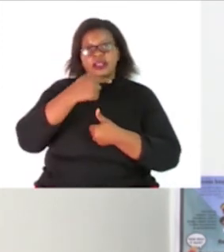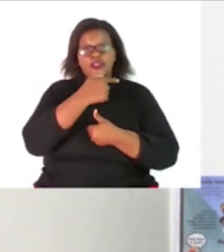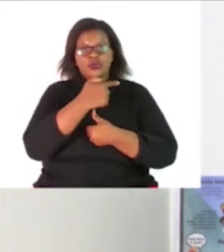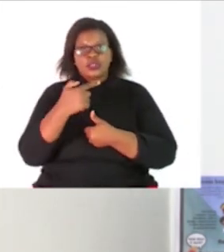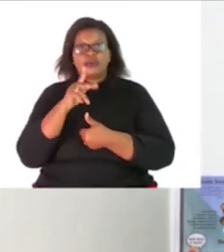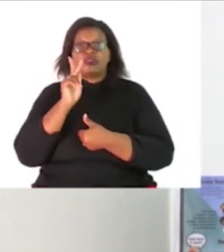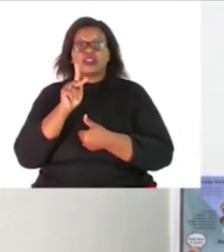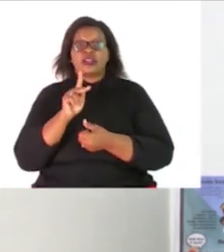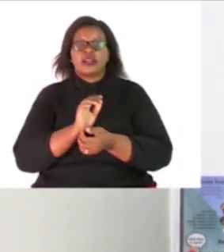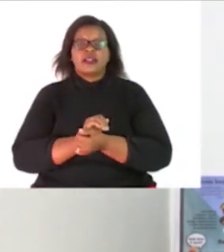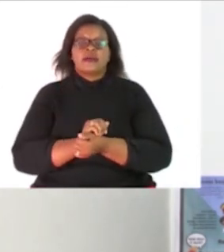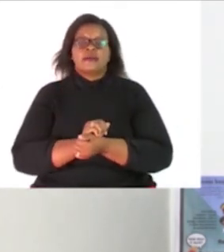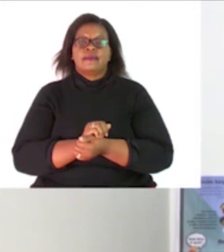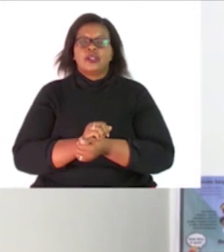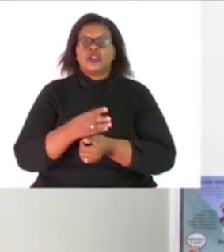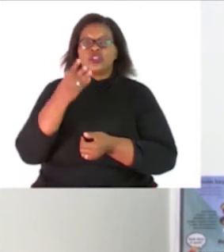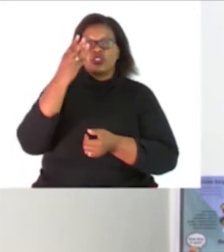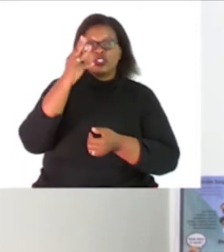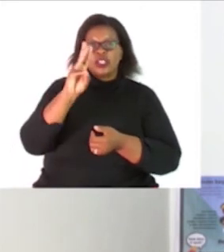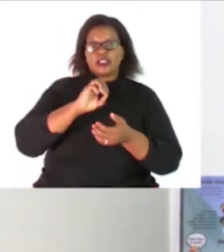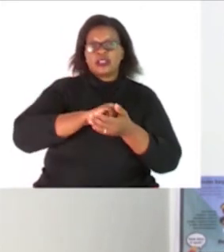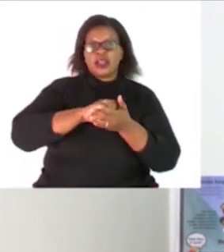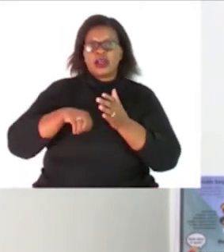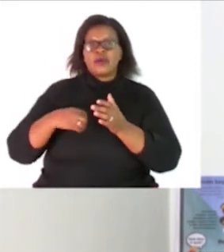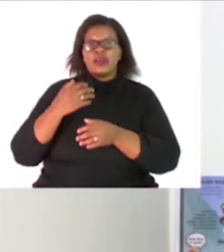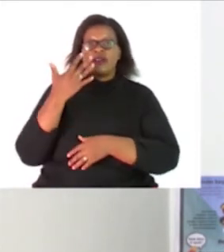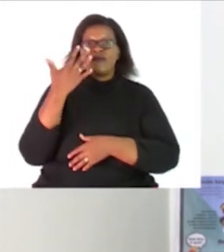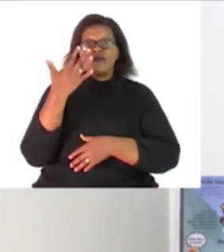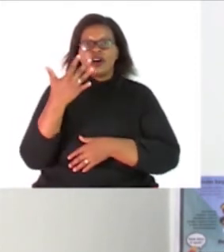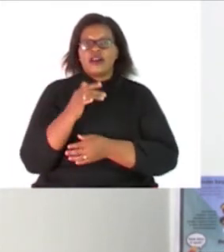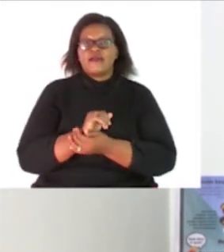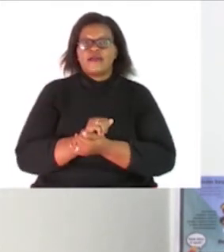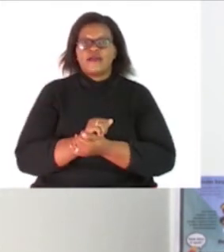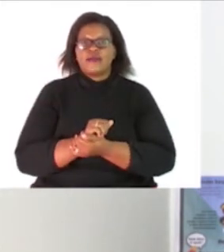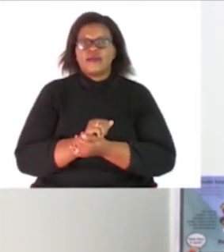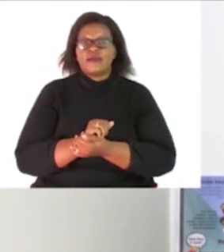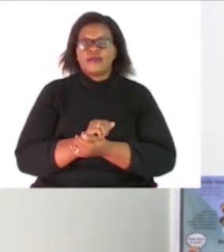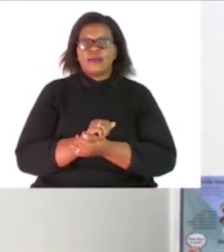subtraction. Good. Subtraction, we take 6 minus 5. What is our